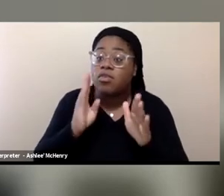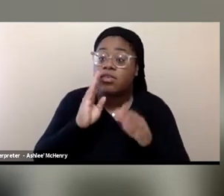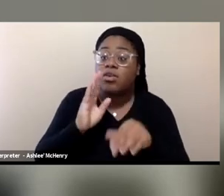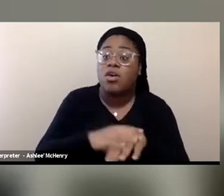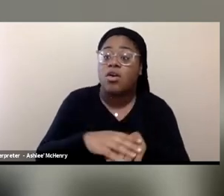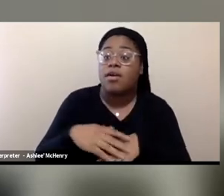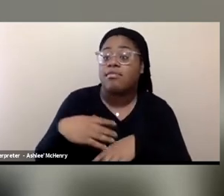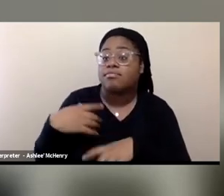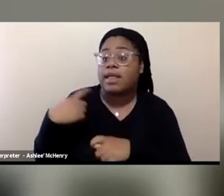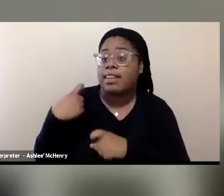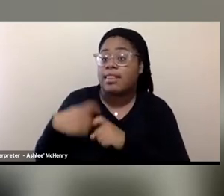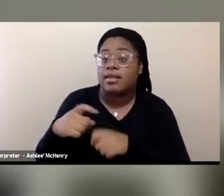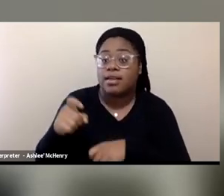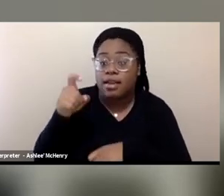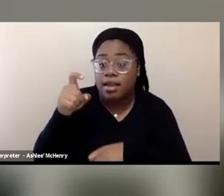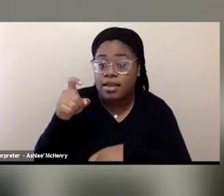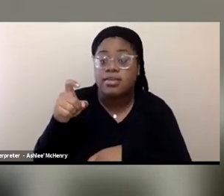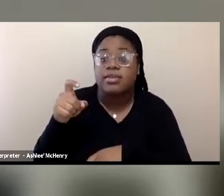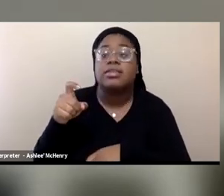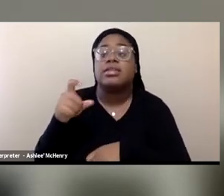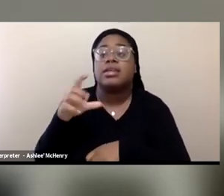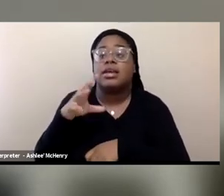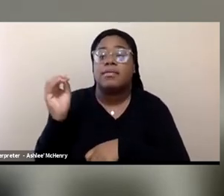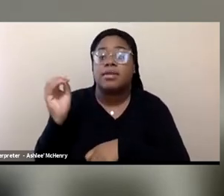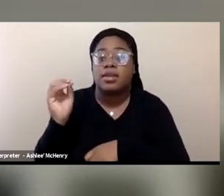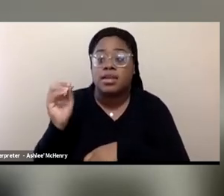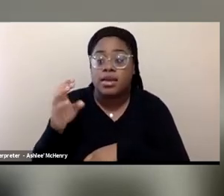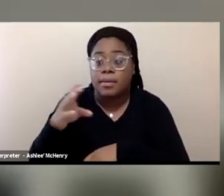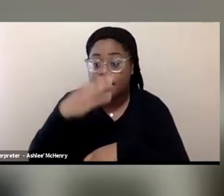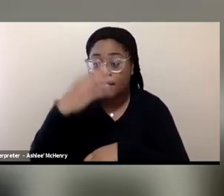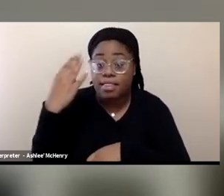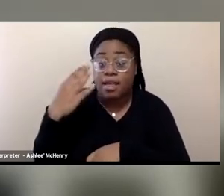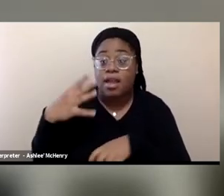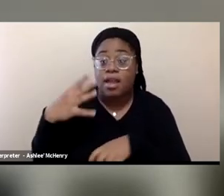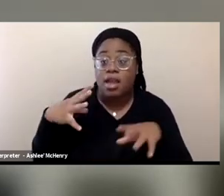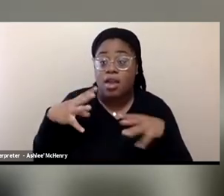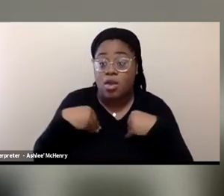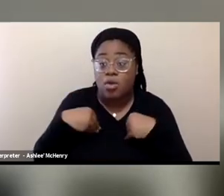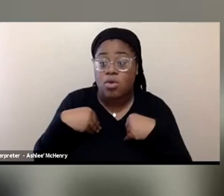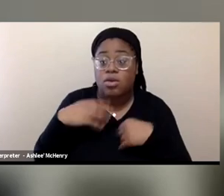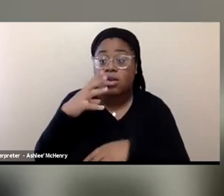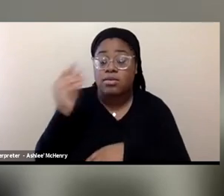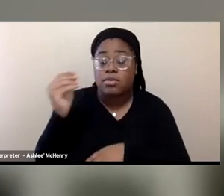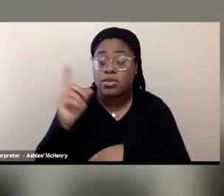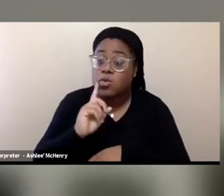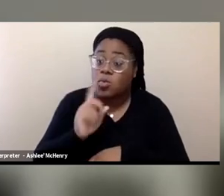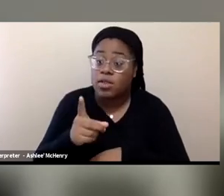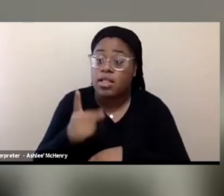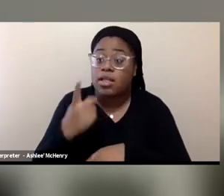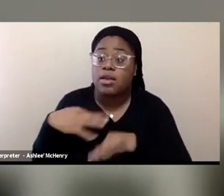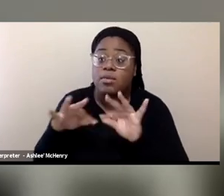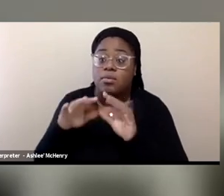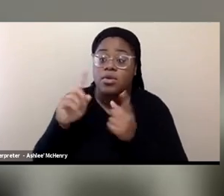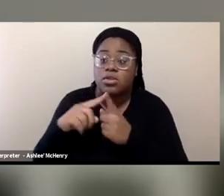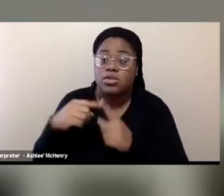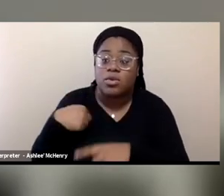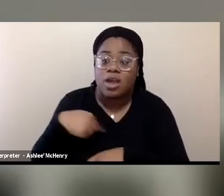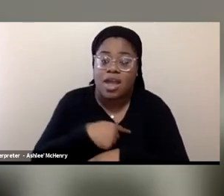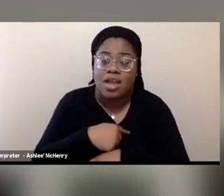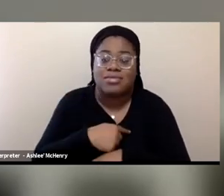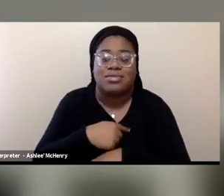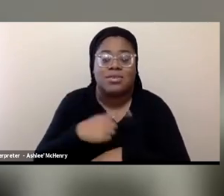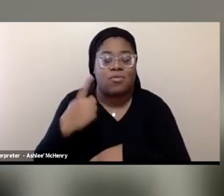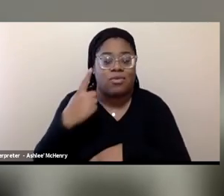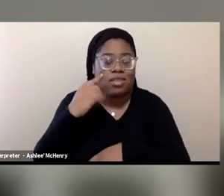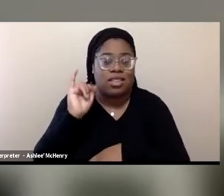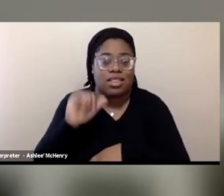Latinx companies, Black owned animation companies. This is very important to us. We think that's how we